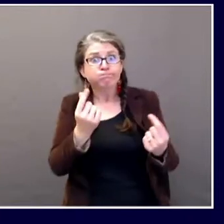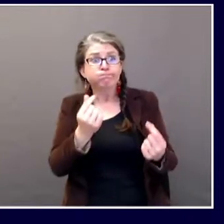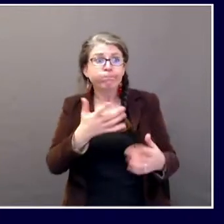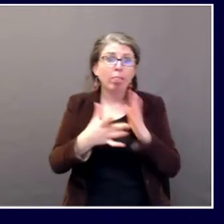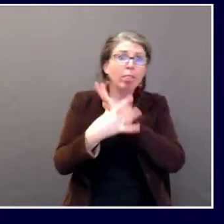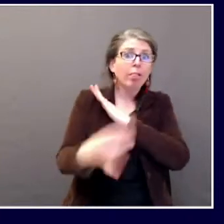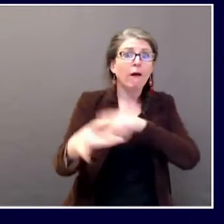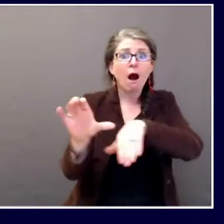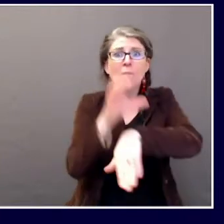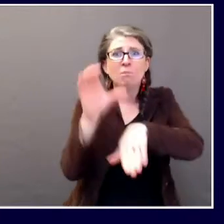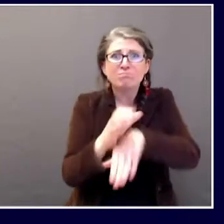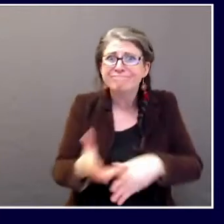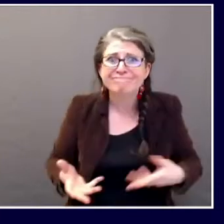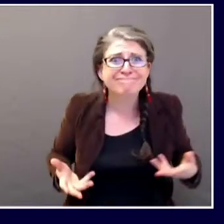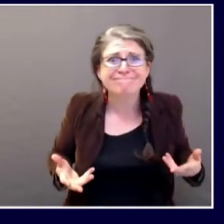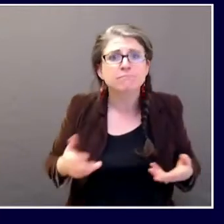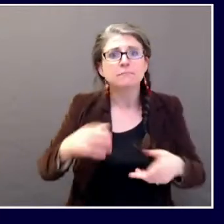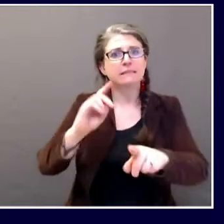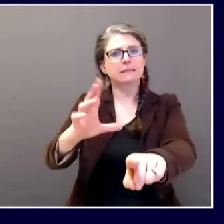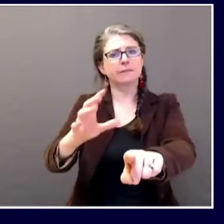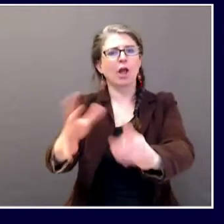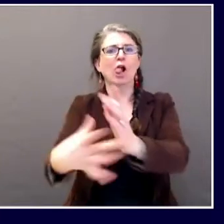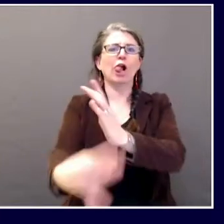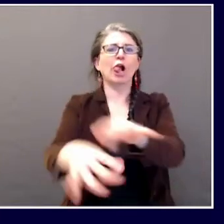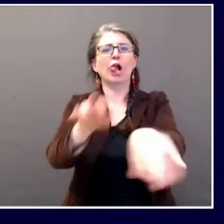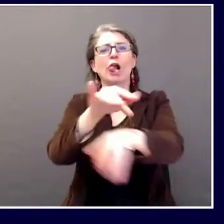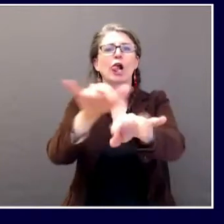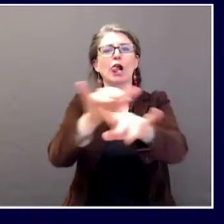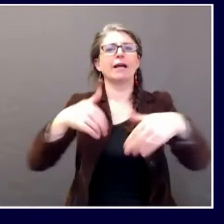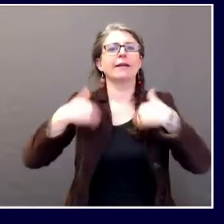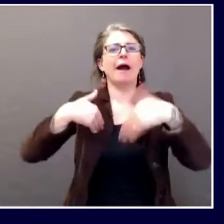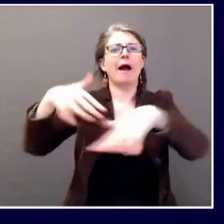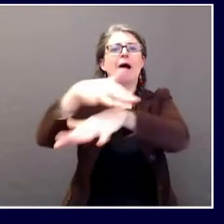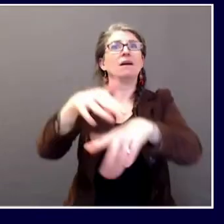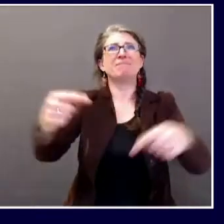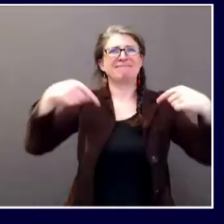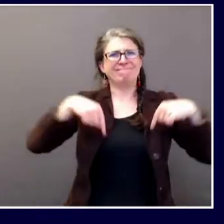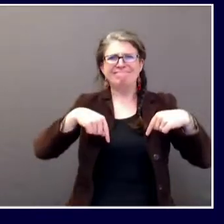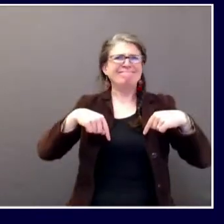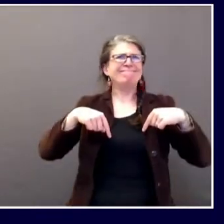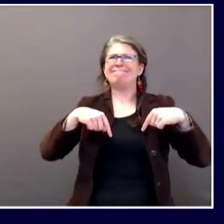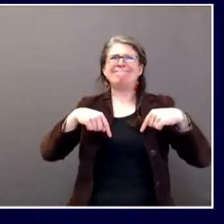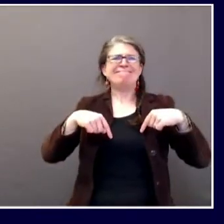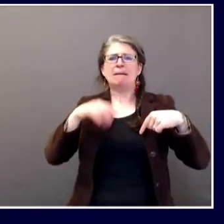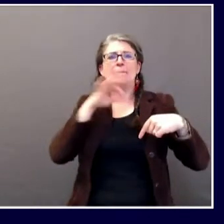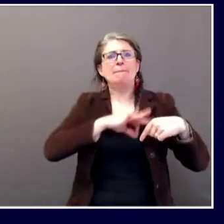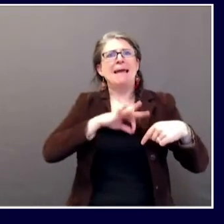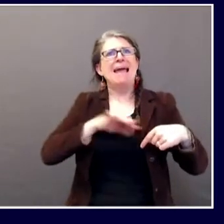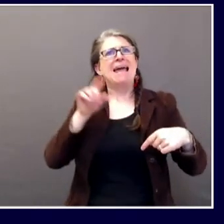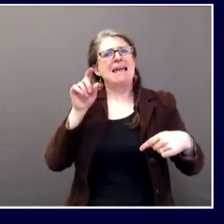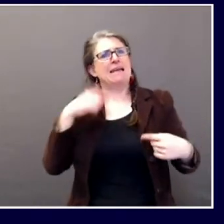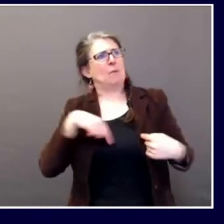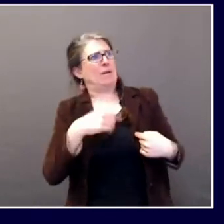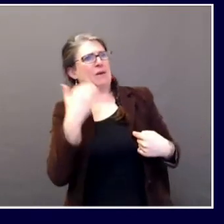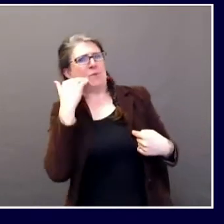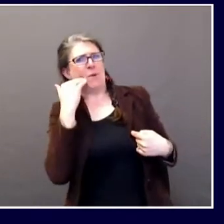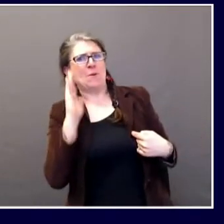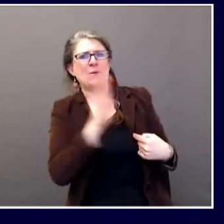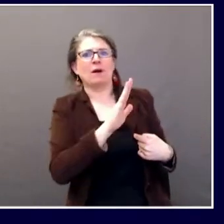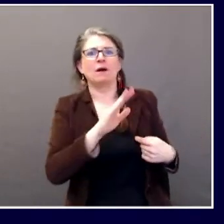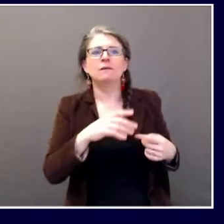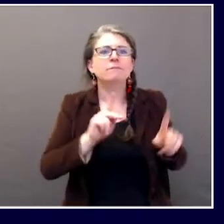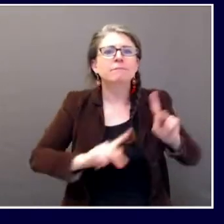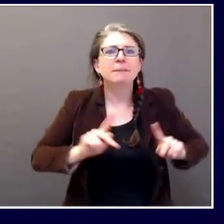that's accessible and easily available to older Mainers. We are making progress. I'd say we are still largely